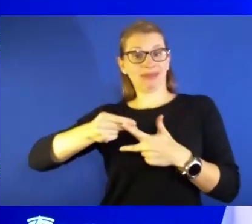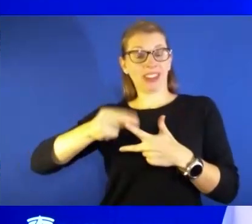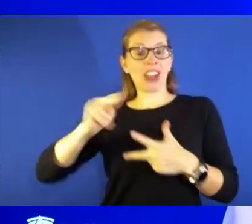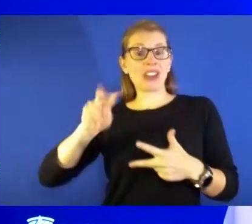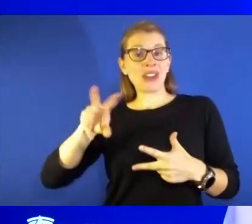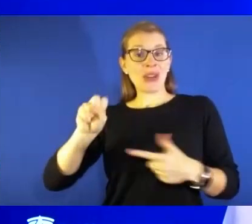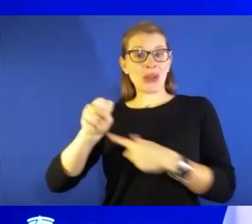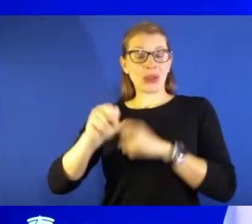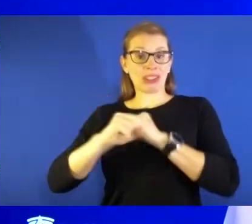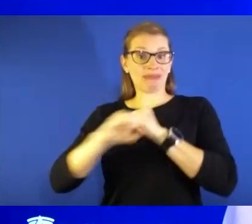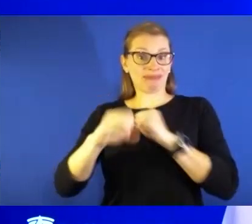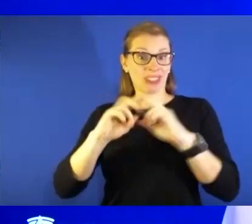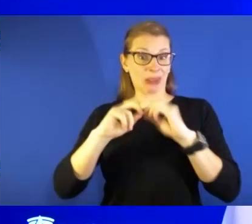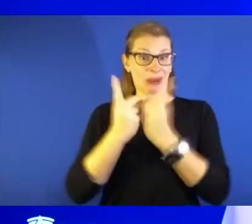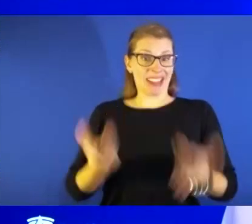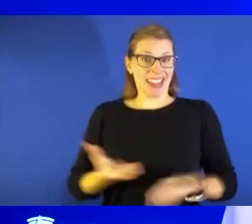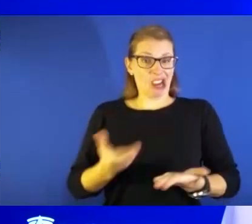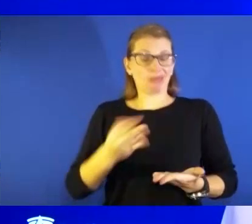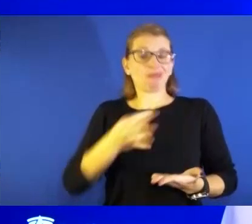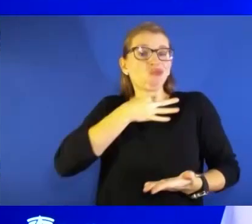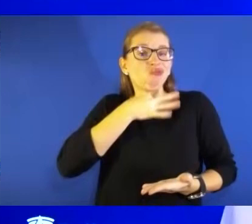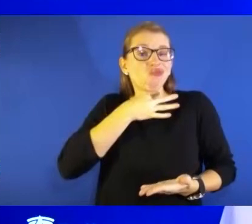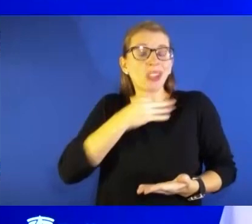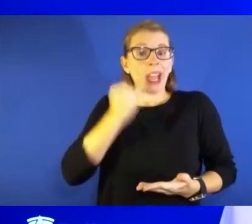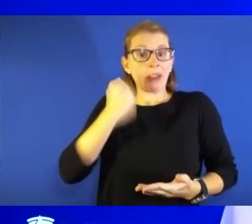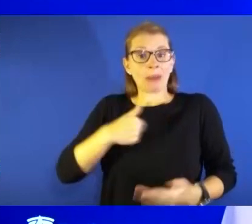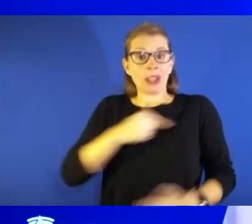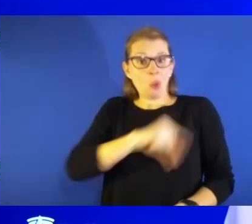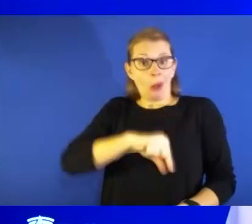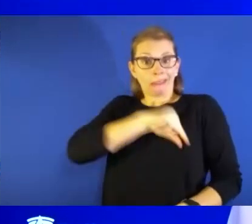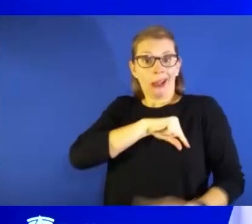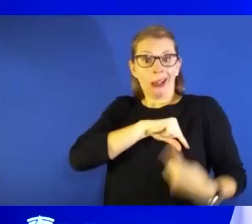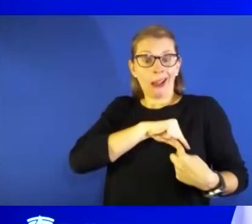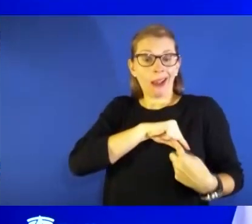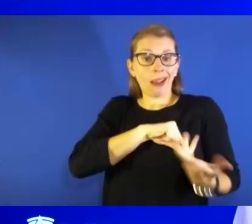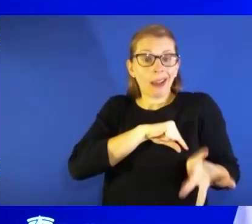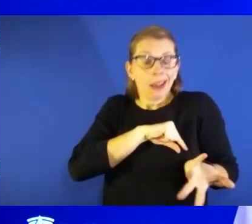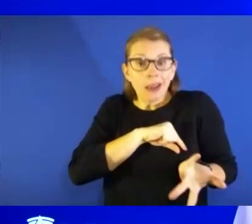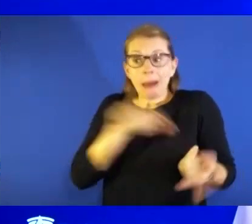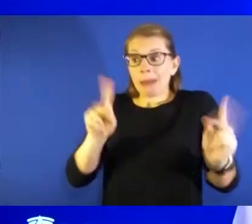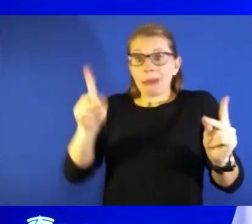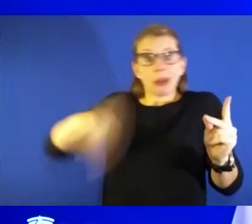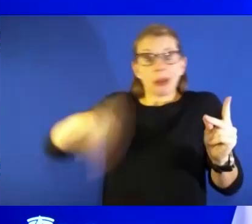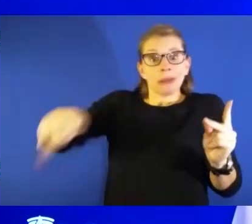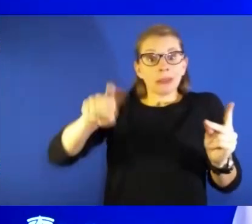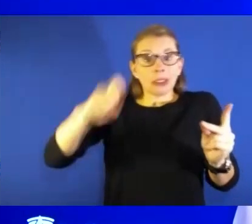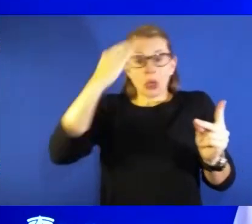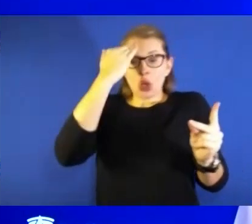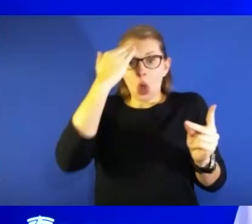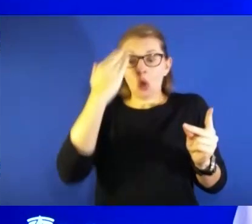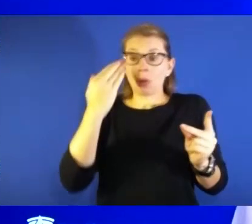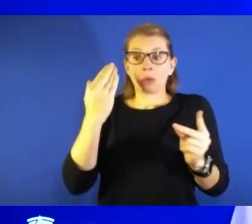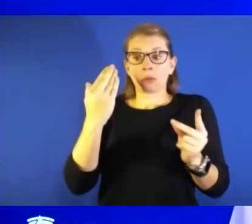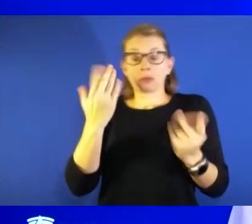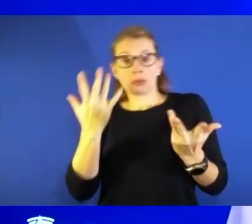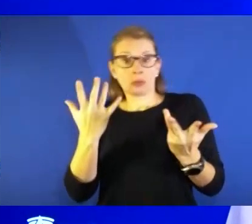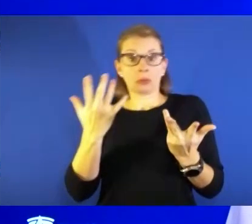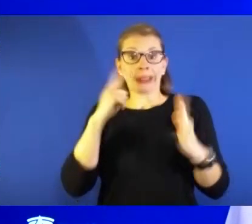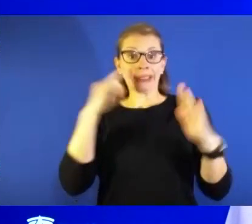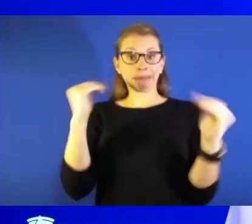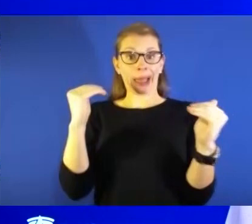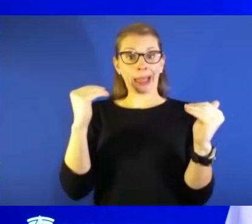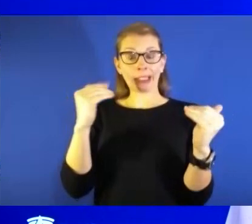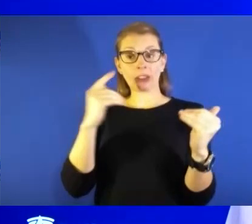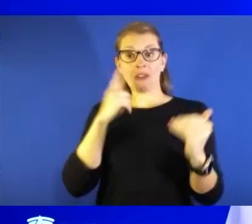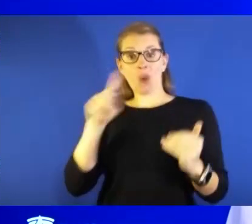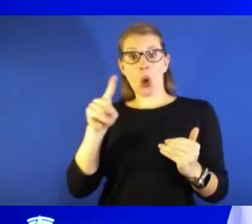department here. What's the process if I qualify? Is there anything that people need to know? What should they bring? What should they expect as the